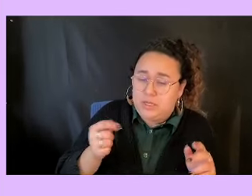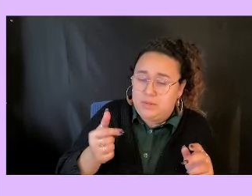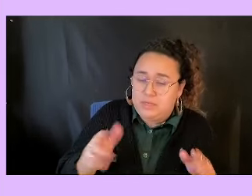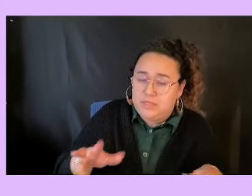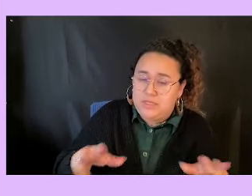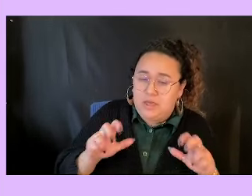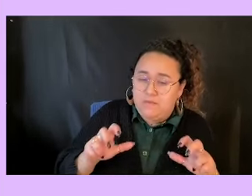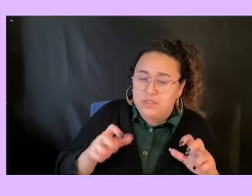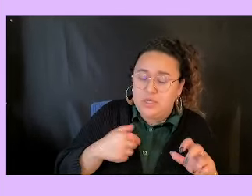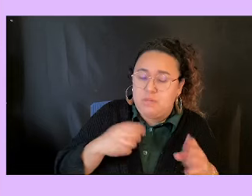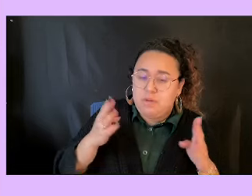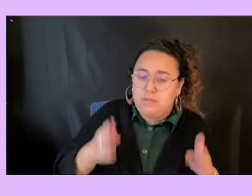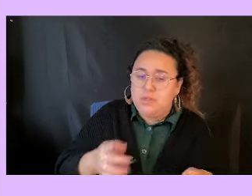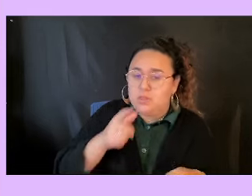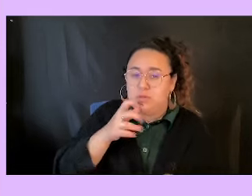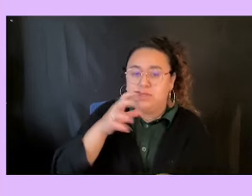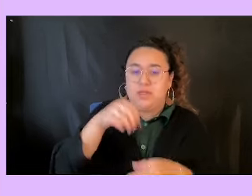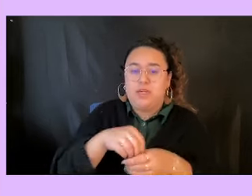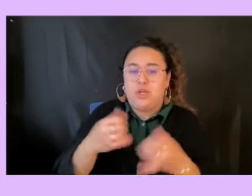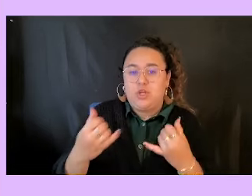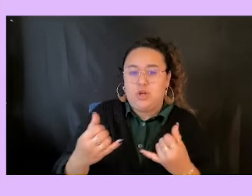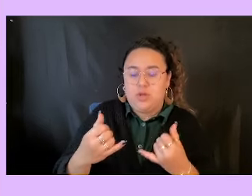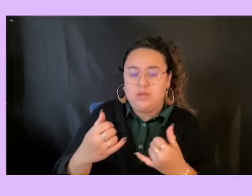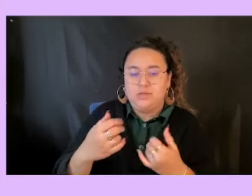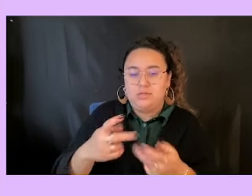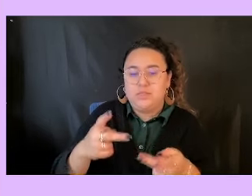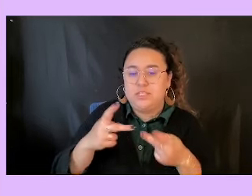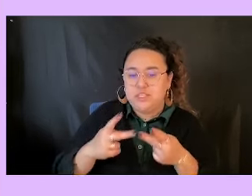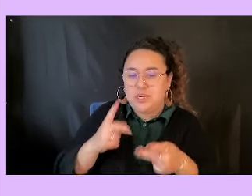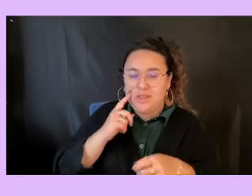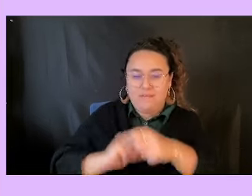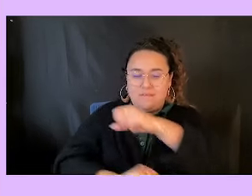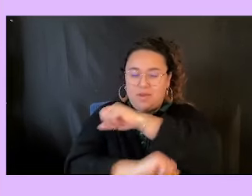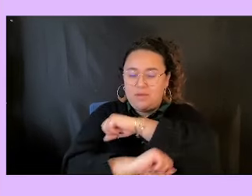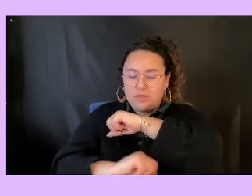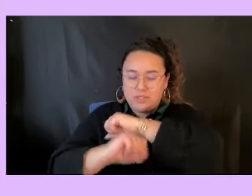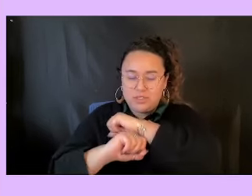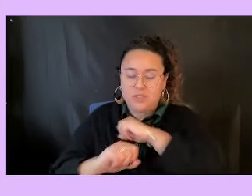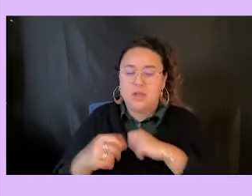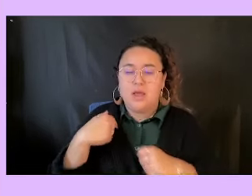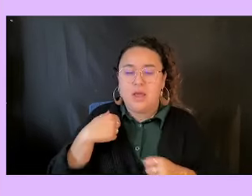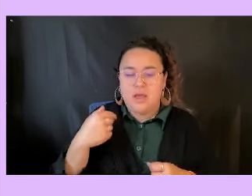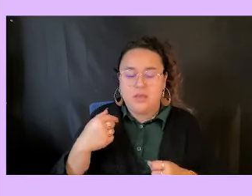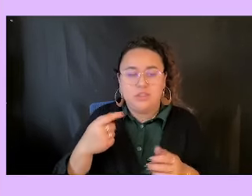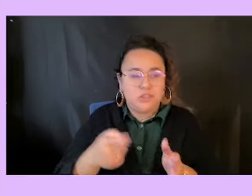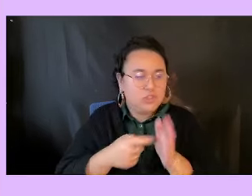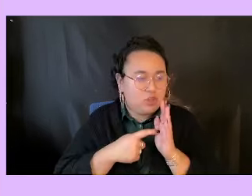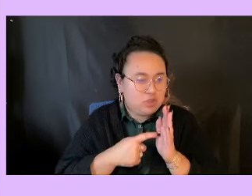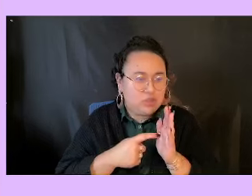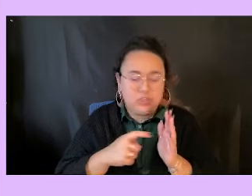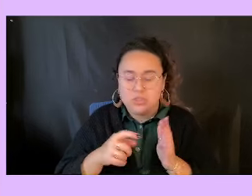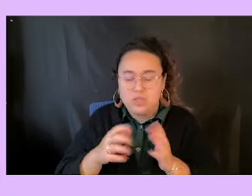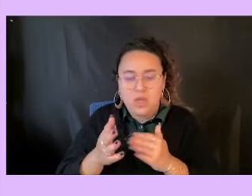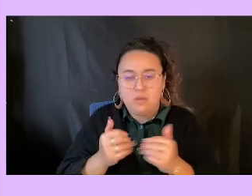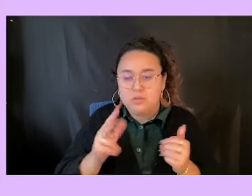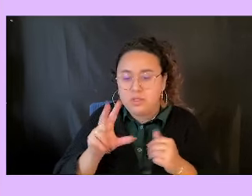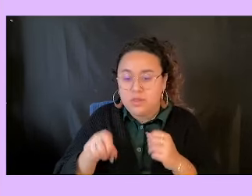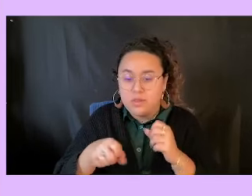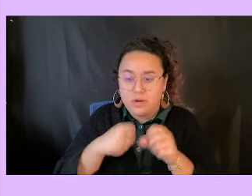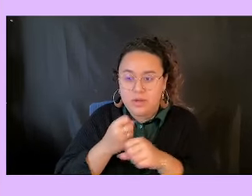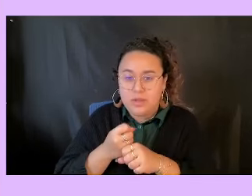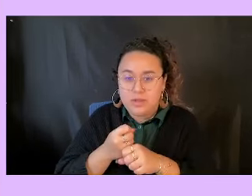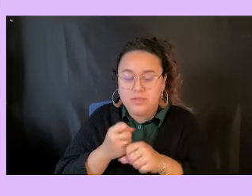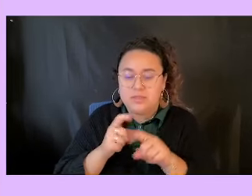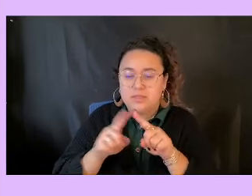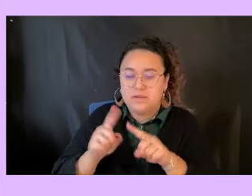who is sitting currently in a seat at a foundation, having spent almost 30 years in various